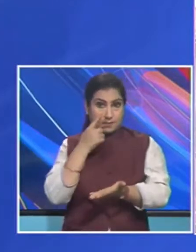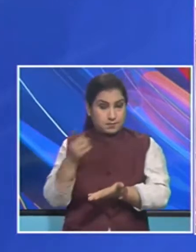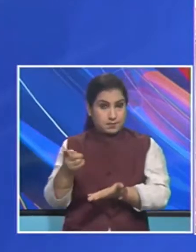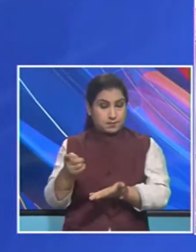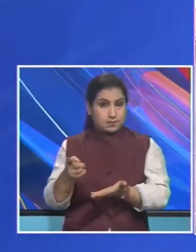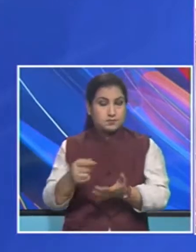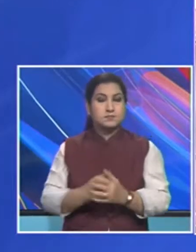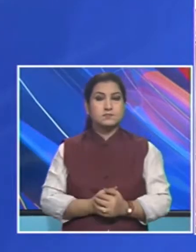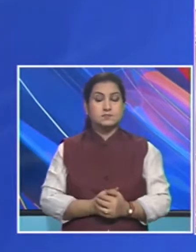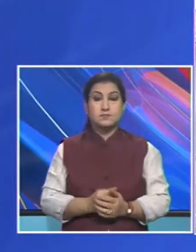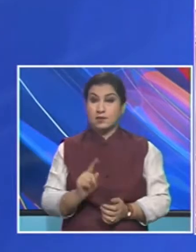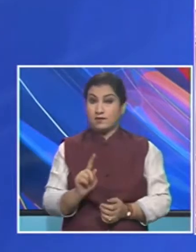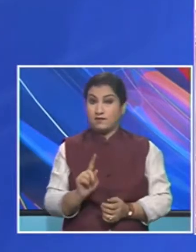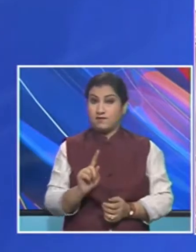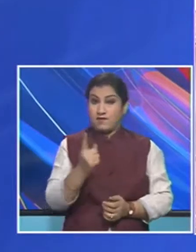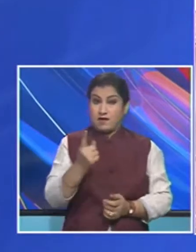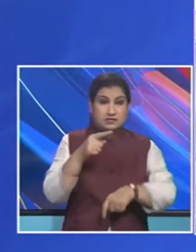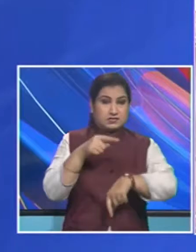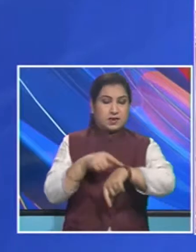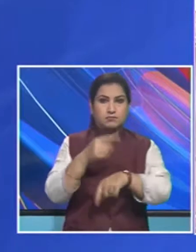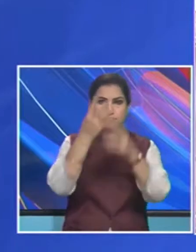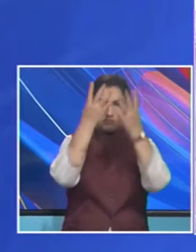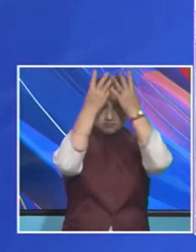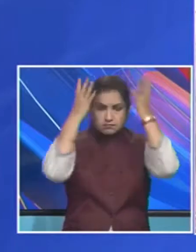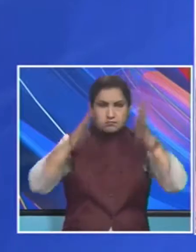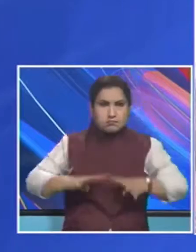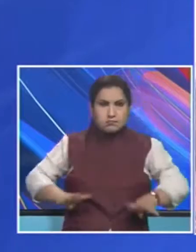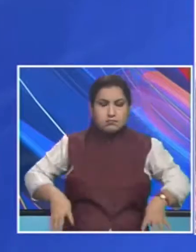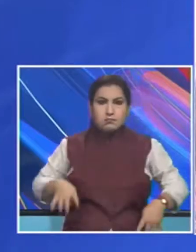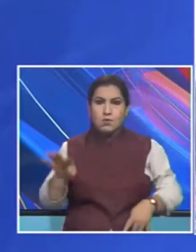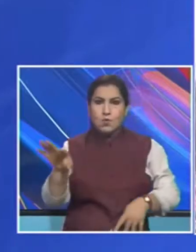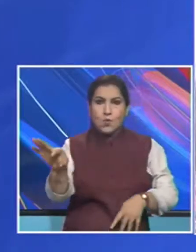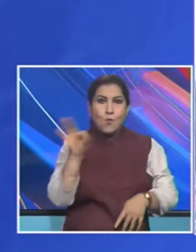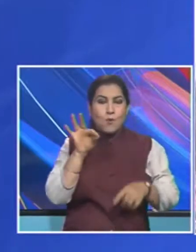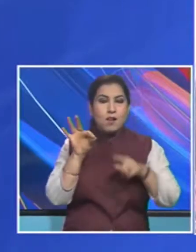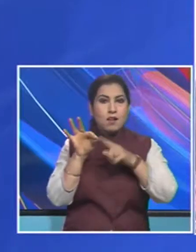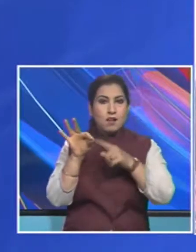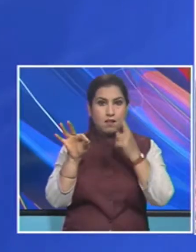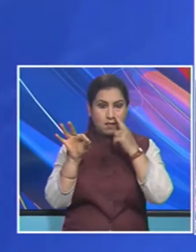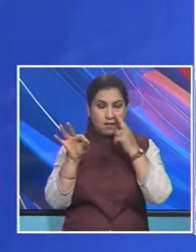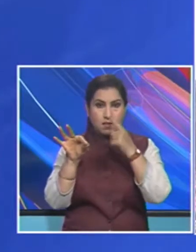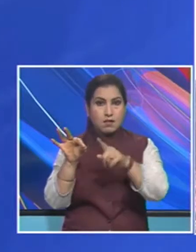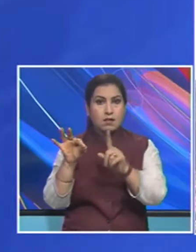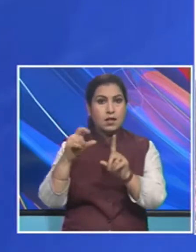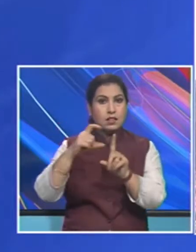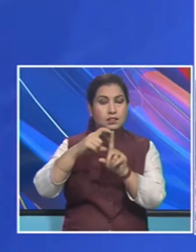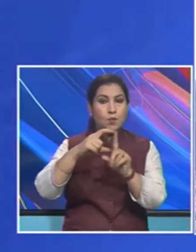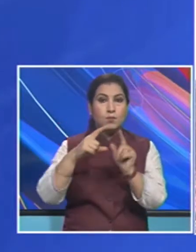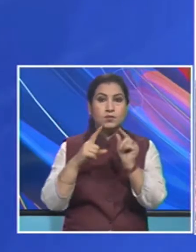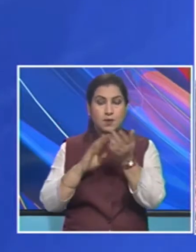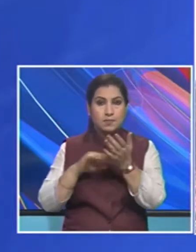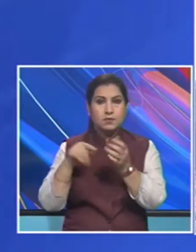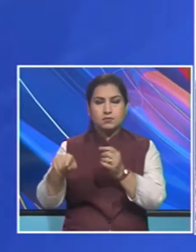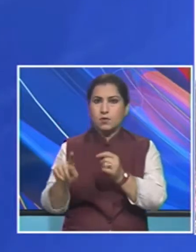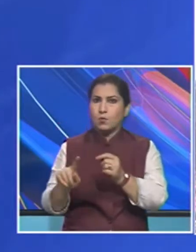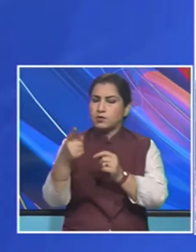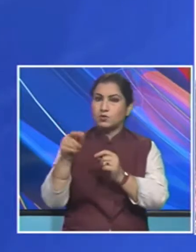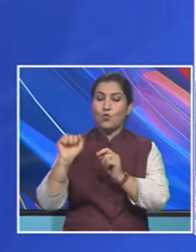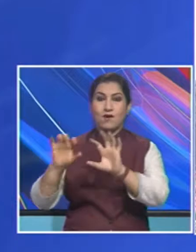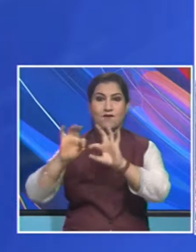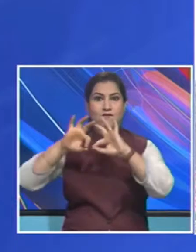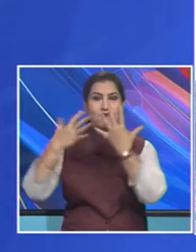As the first tribal woman president of India, Srimati Murmu has not only made her family, her tribe, or her well-wishers